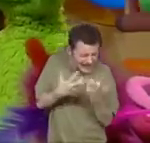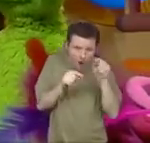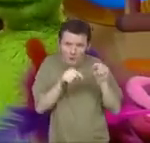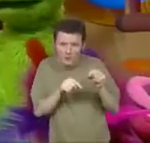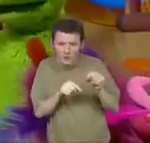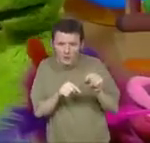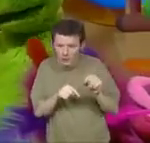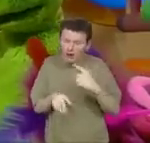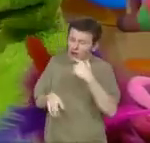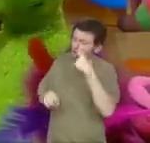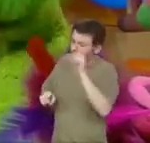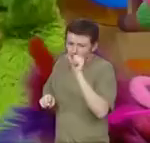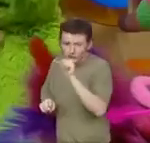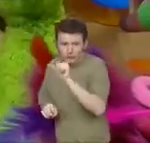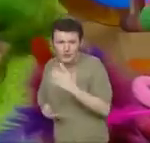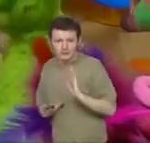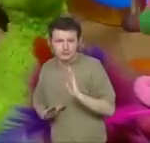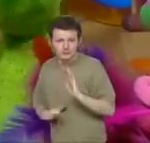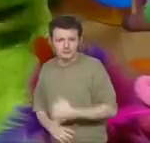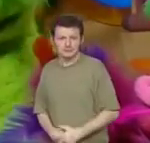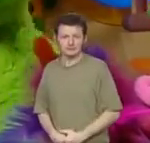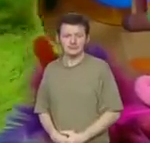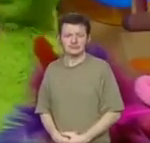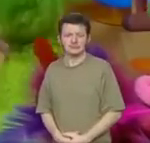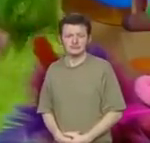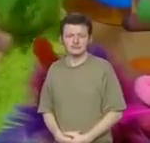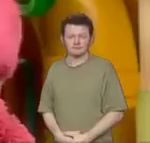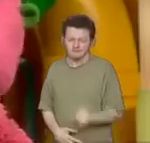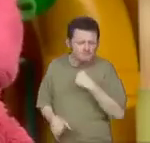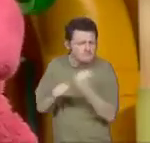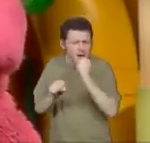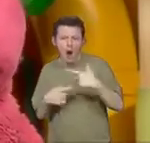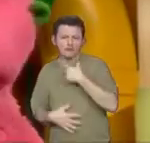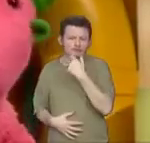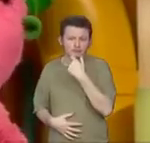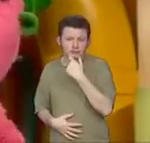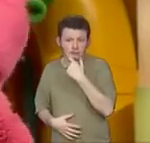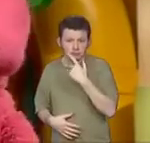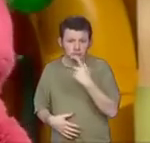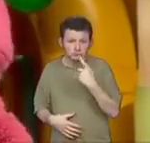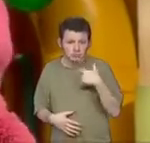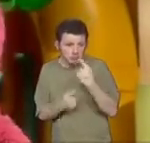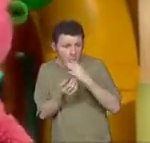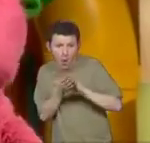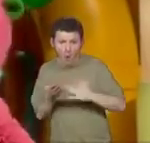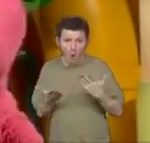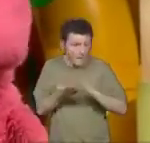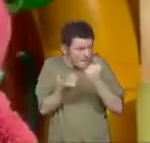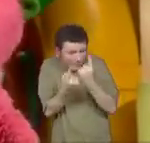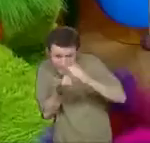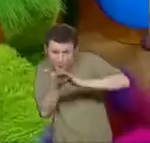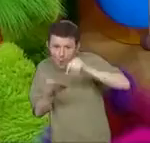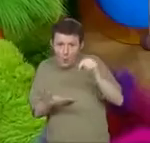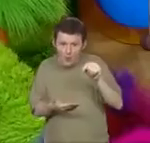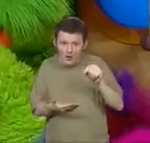you can make something out of it. Yeah, yeah. What should I make? Well, it's blue, so it will have to be something